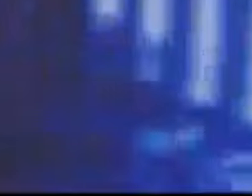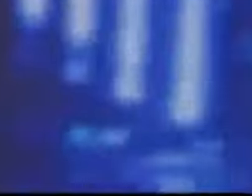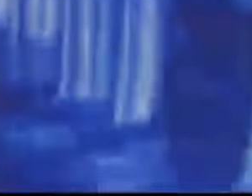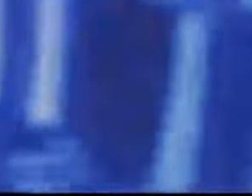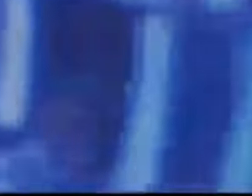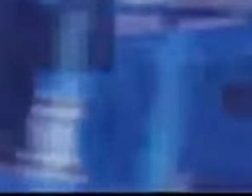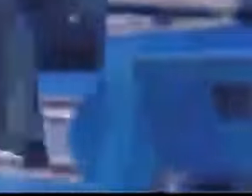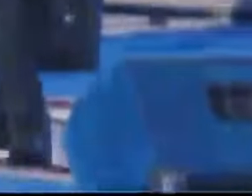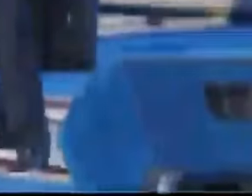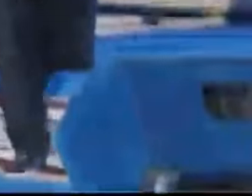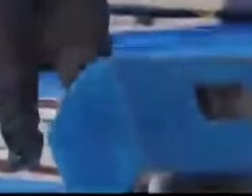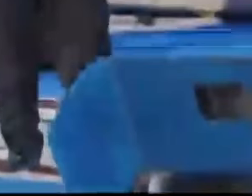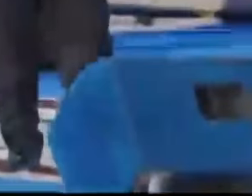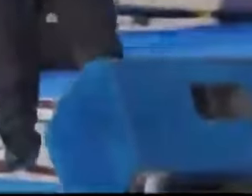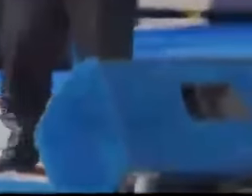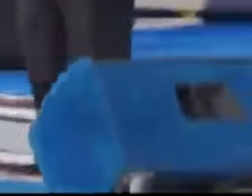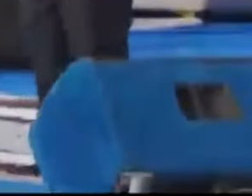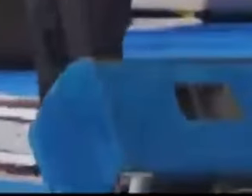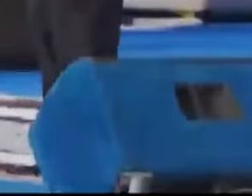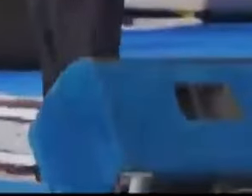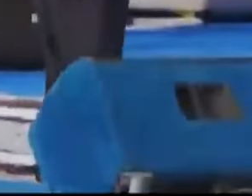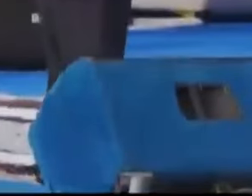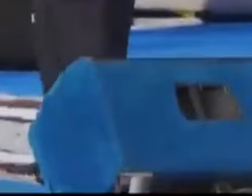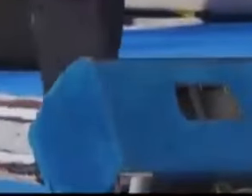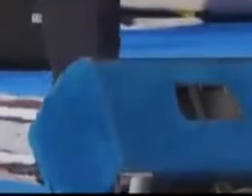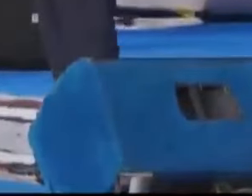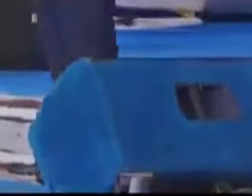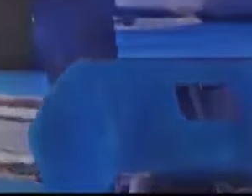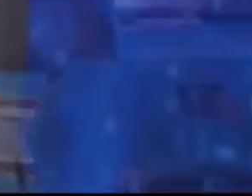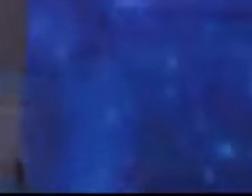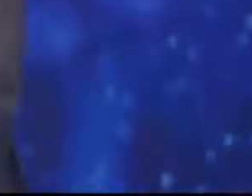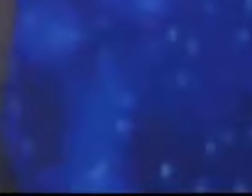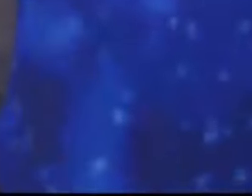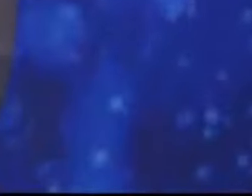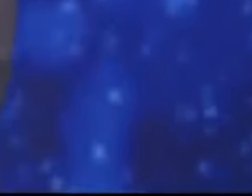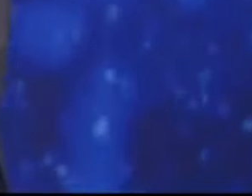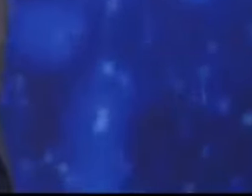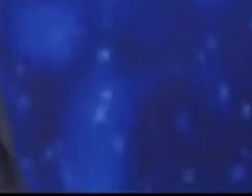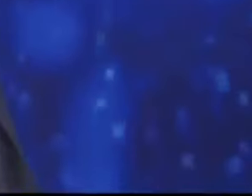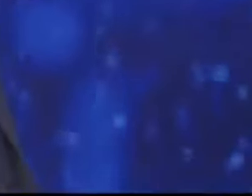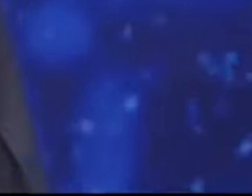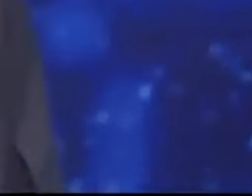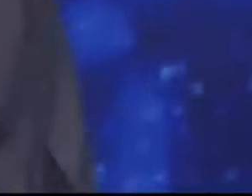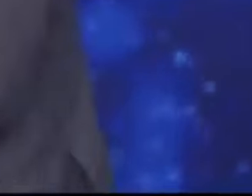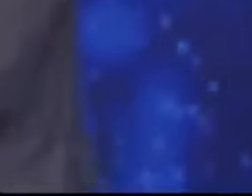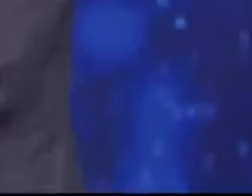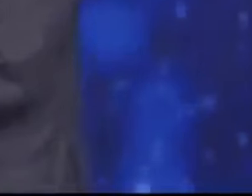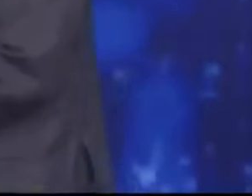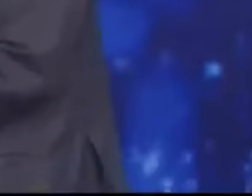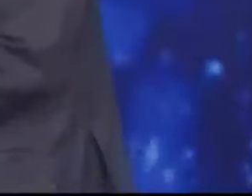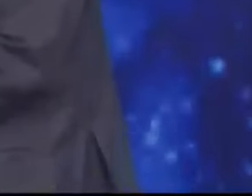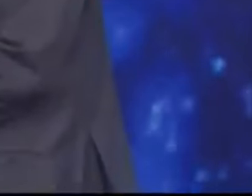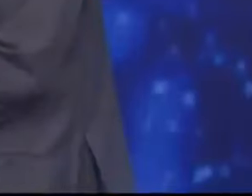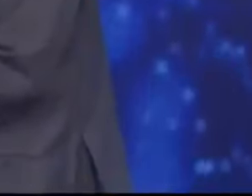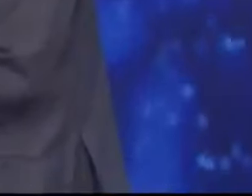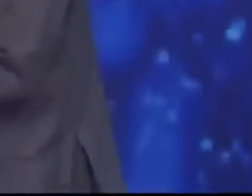chapter 4, he had this dream. This time, he remembered the dream. But he needed interpreter. He needed someone that